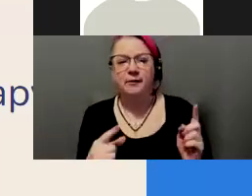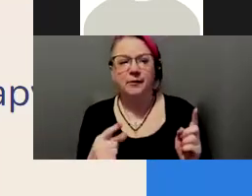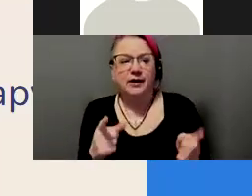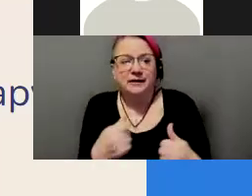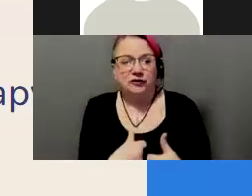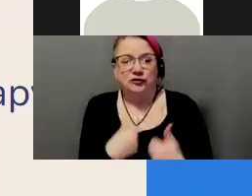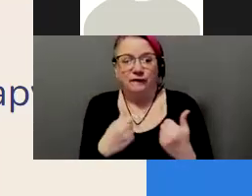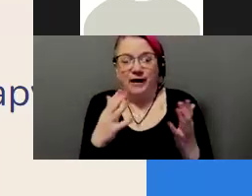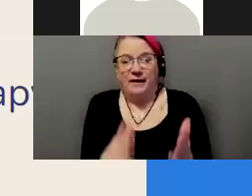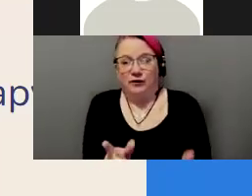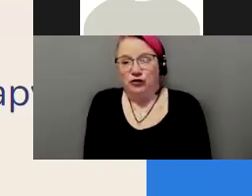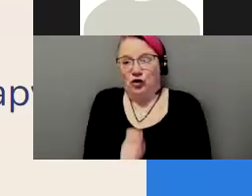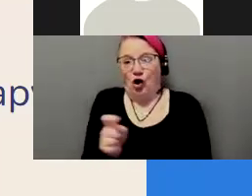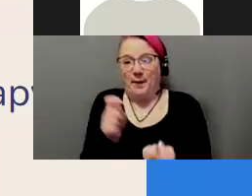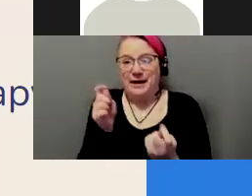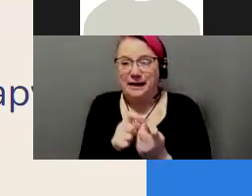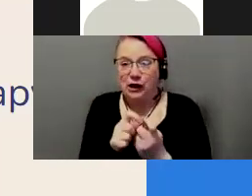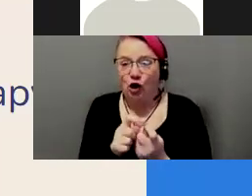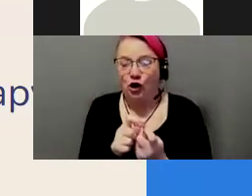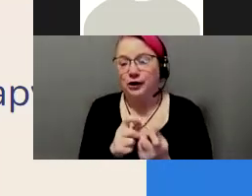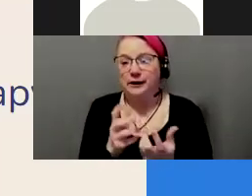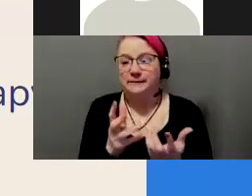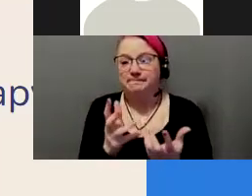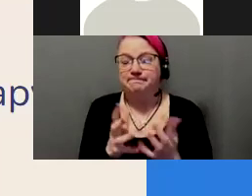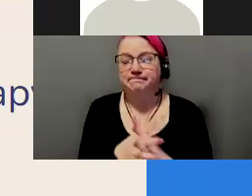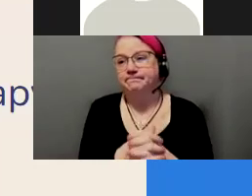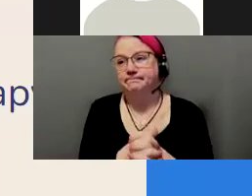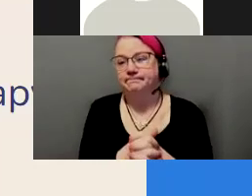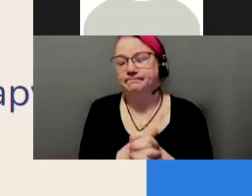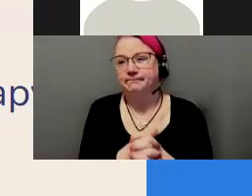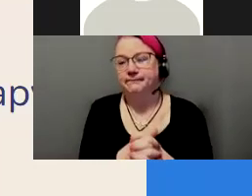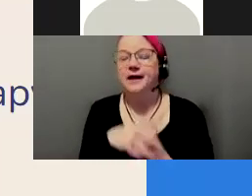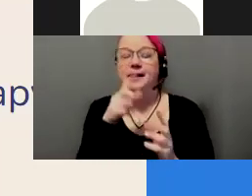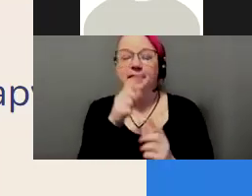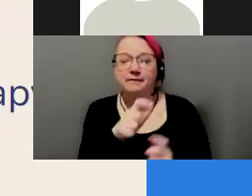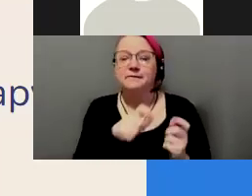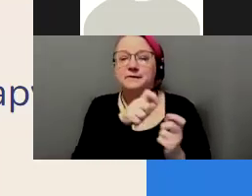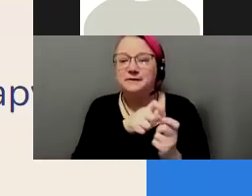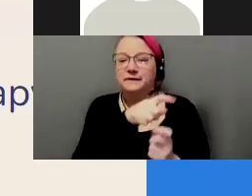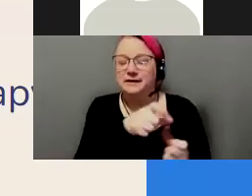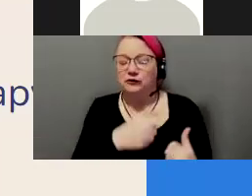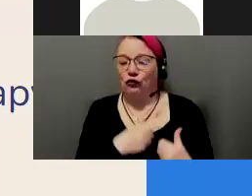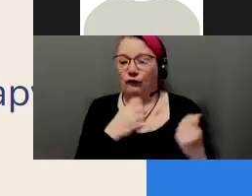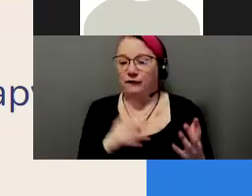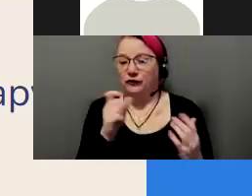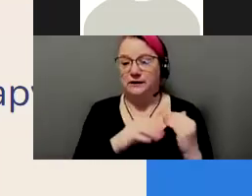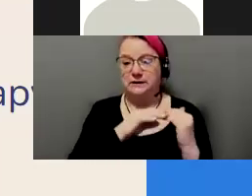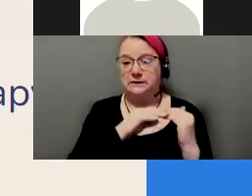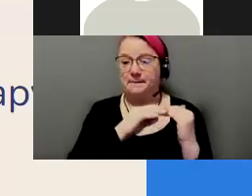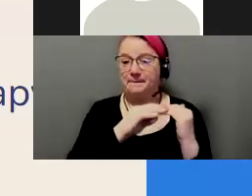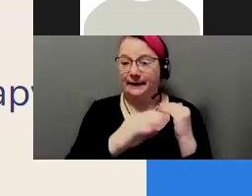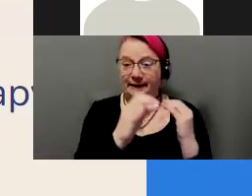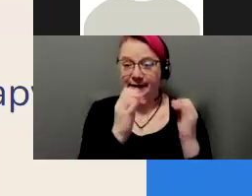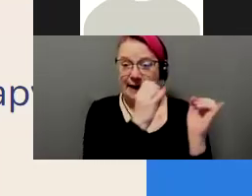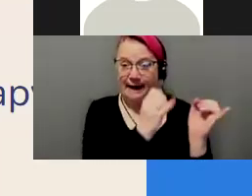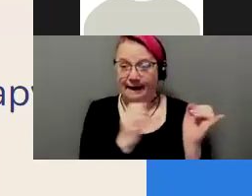survivors are particularly, or these survivors in particular need stability and individualized attention in